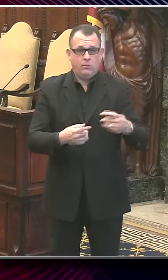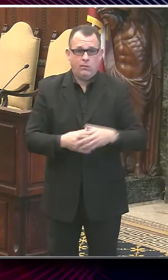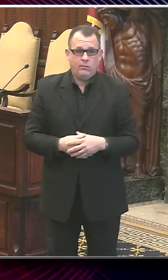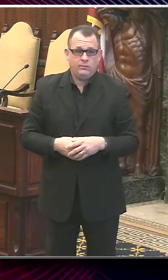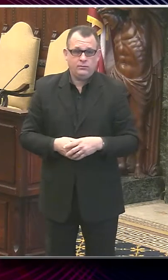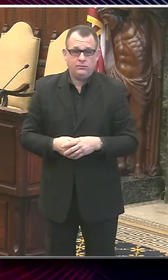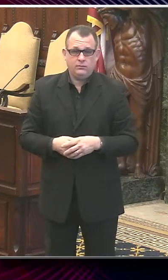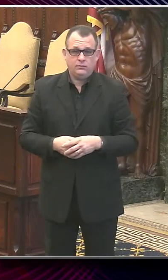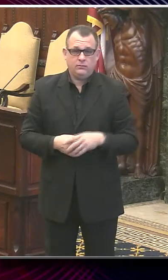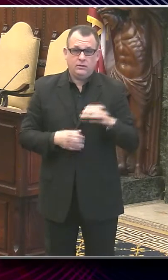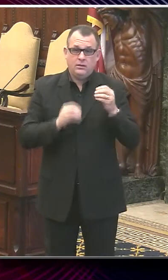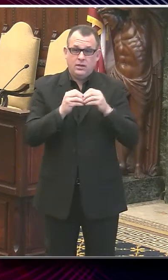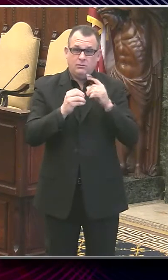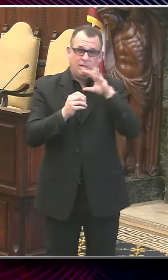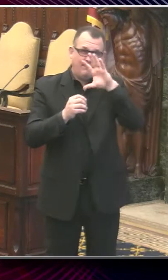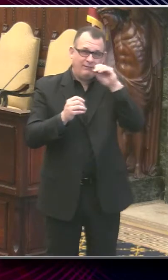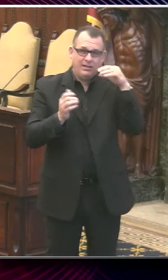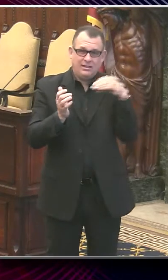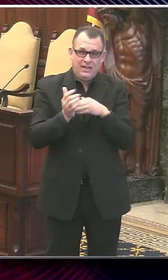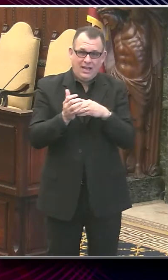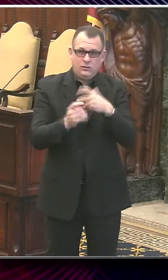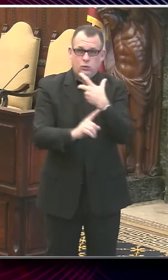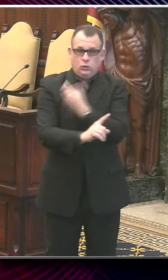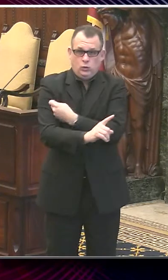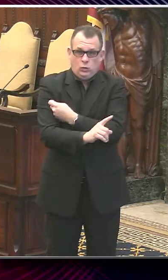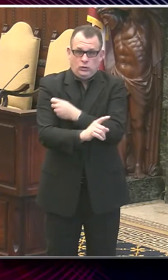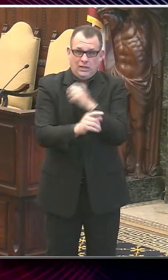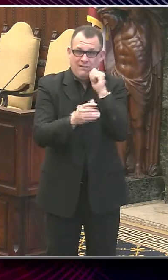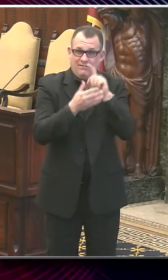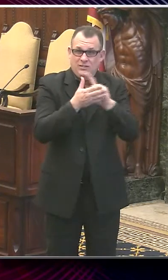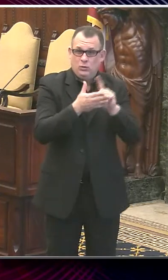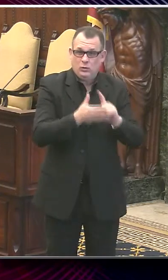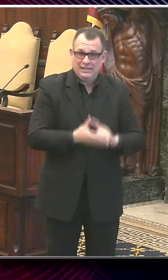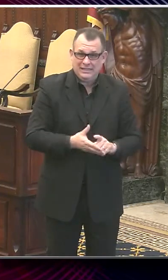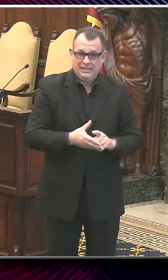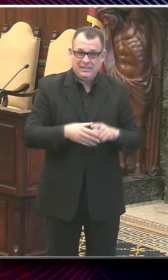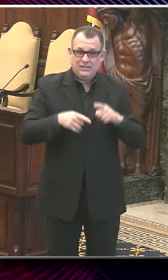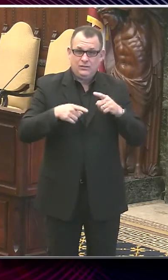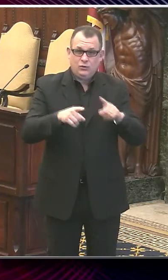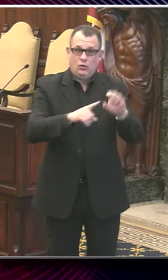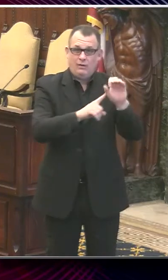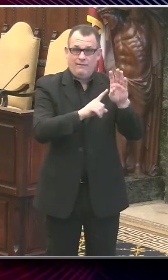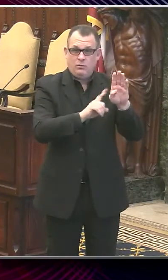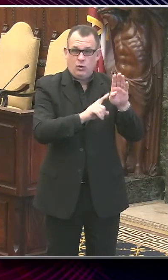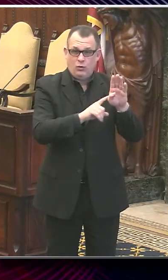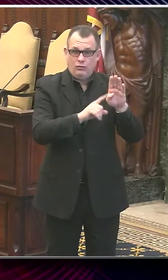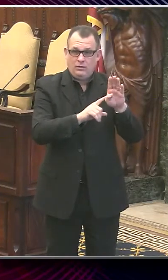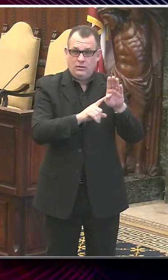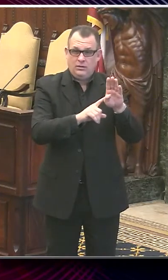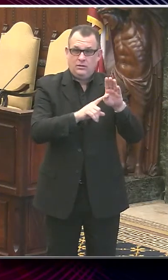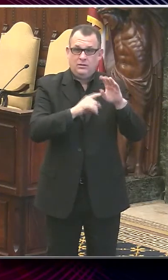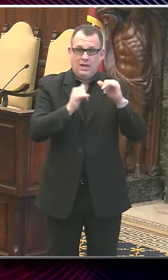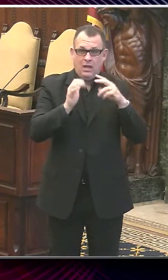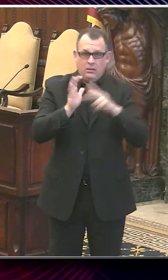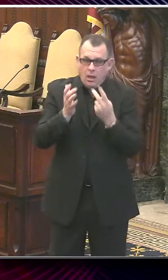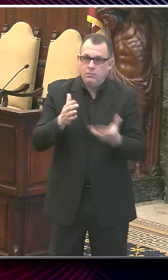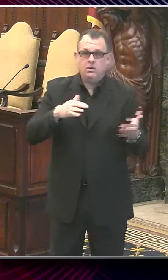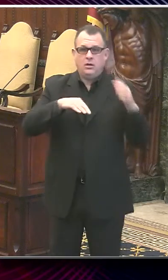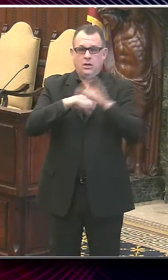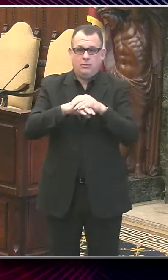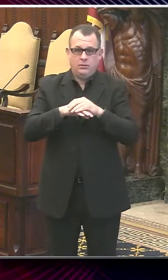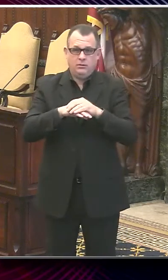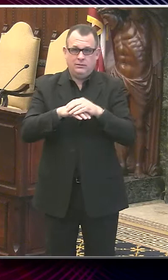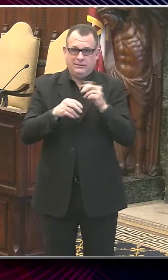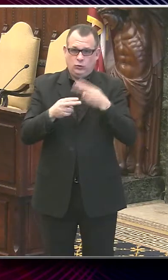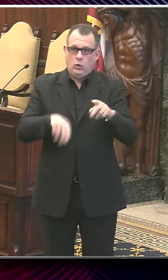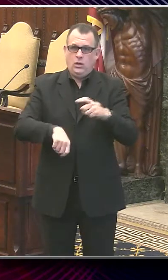That number was 50,000 doses administered on a weekly basis in February, so it's more than doubled in just a short time. Our target is to increase that